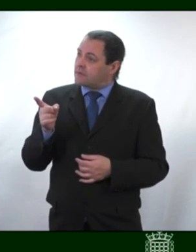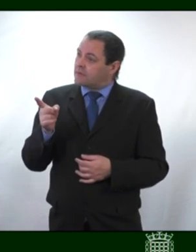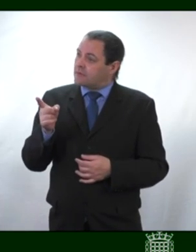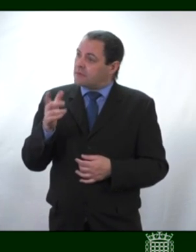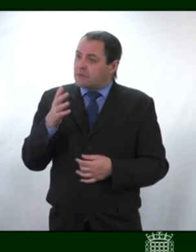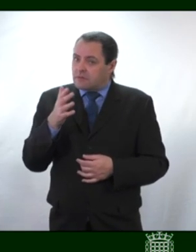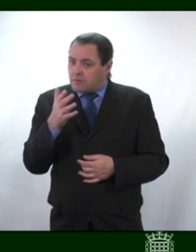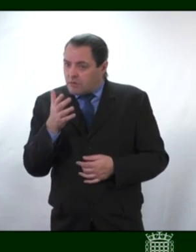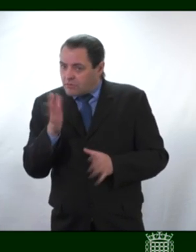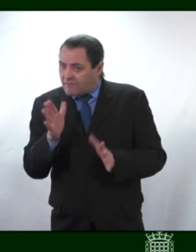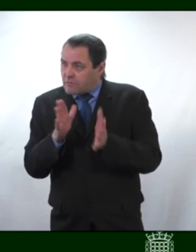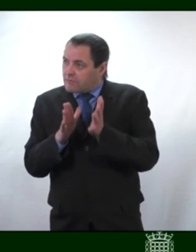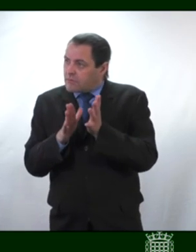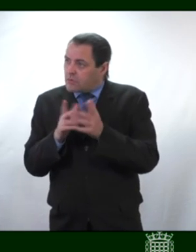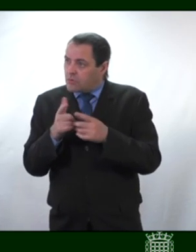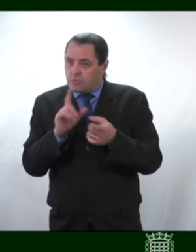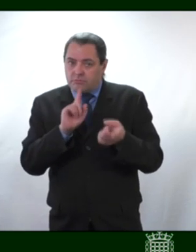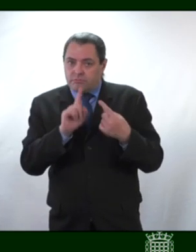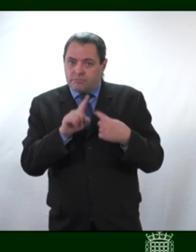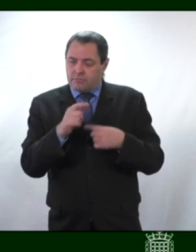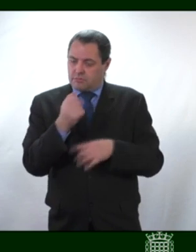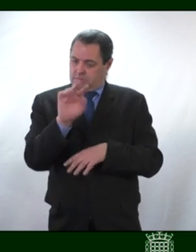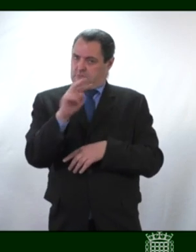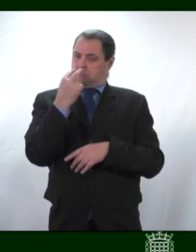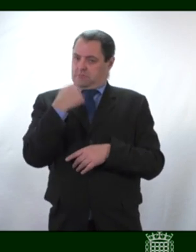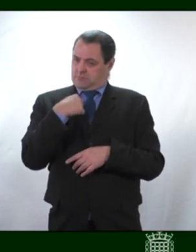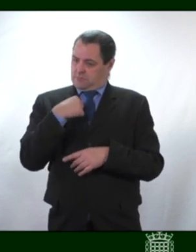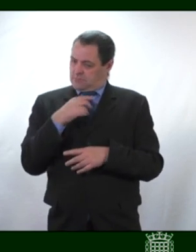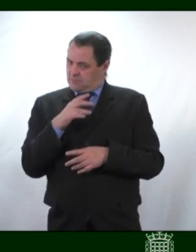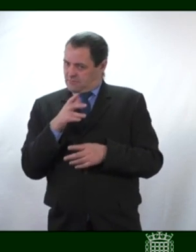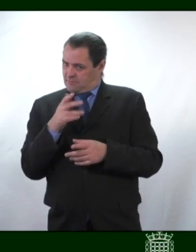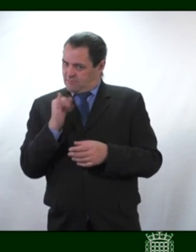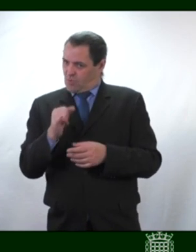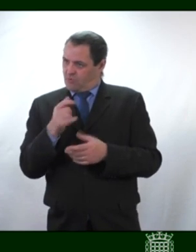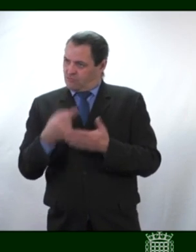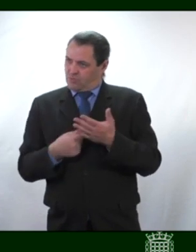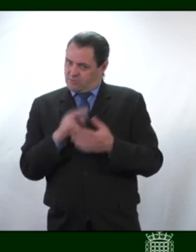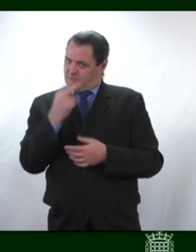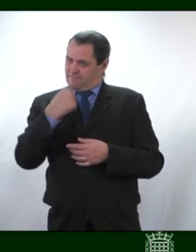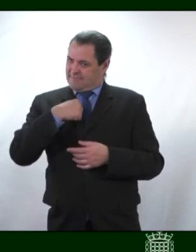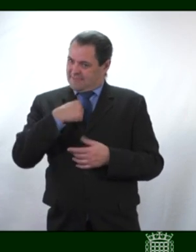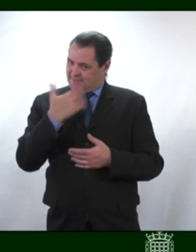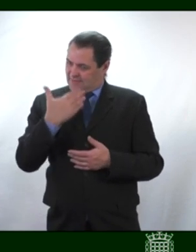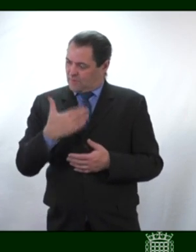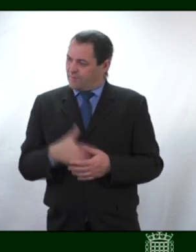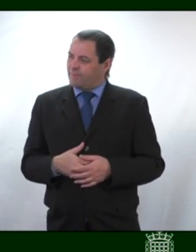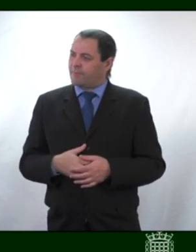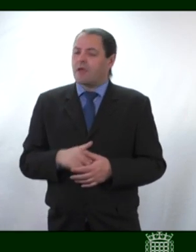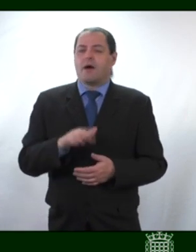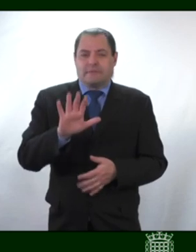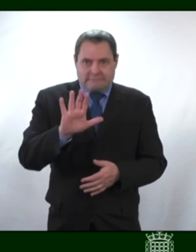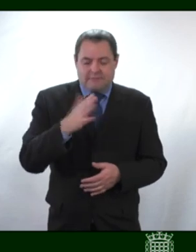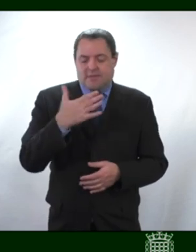helpful. Not just your back. That's great. Naz Shah. Thank you, Mr. Speaker. In his statement, the Secretary of State has said to the people